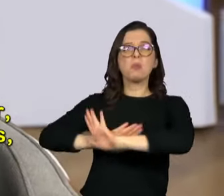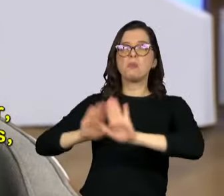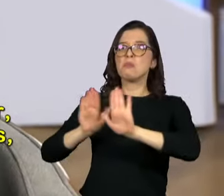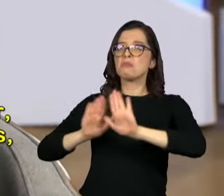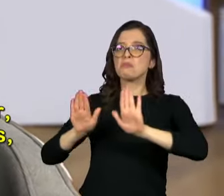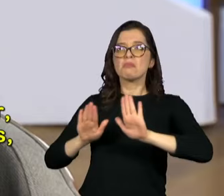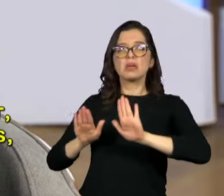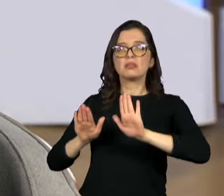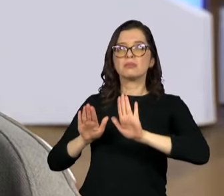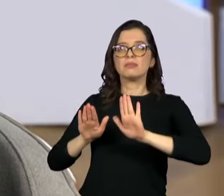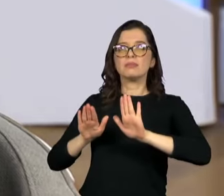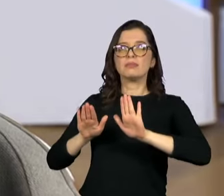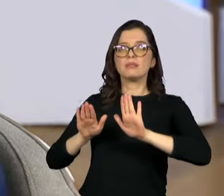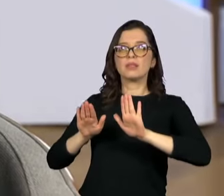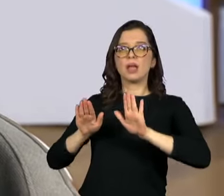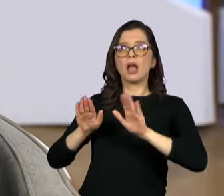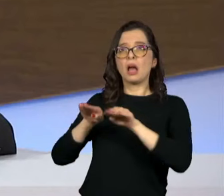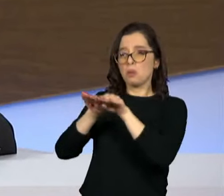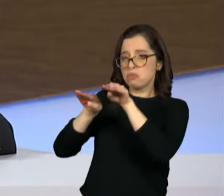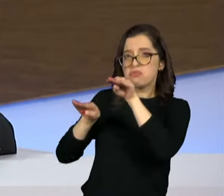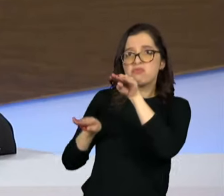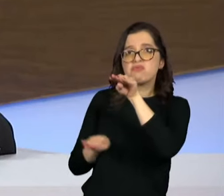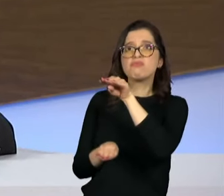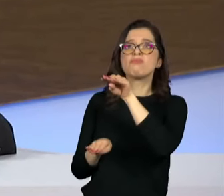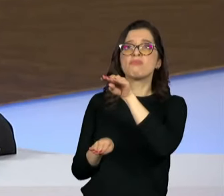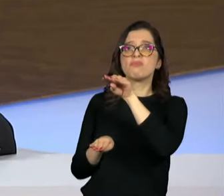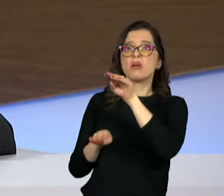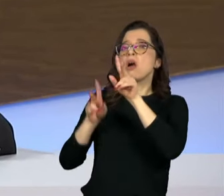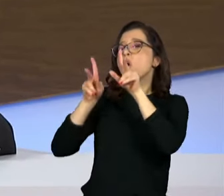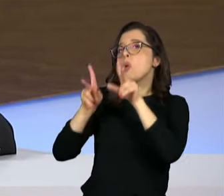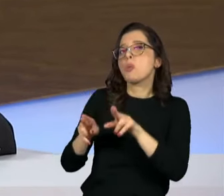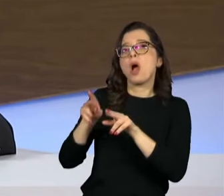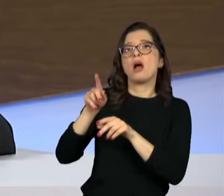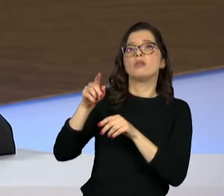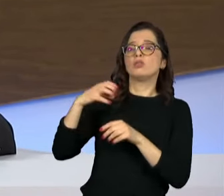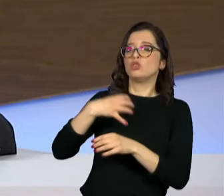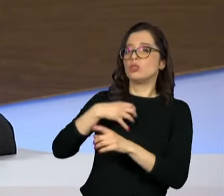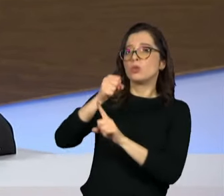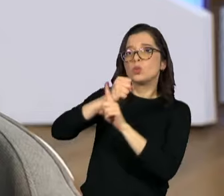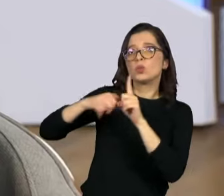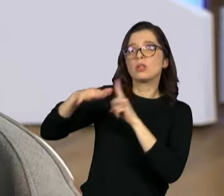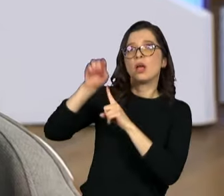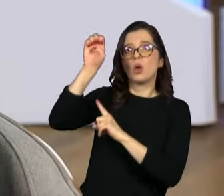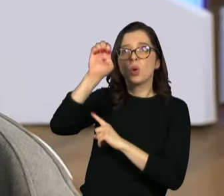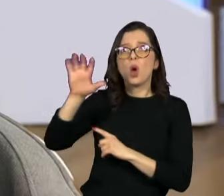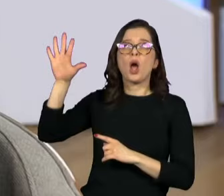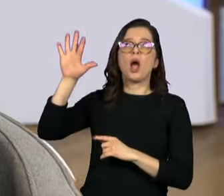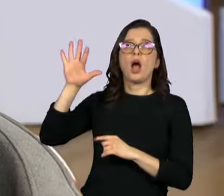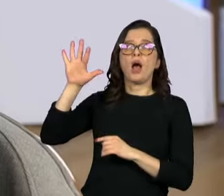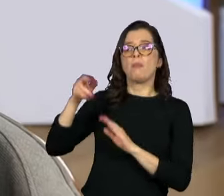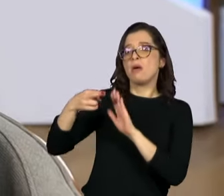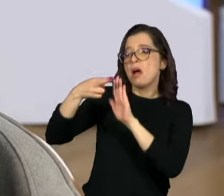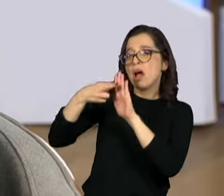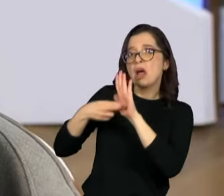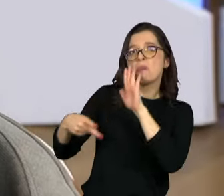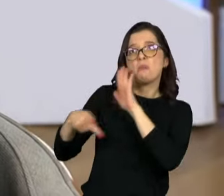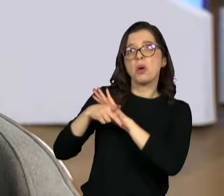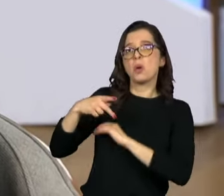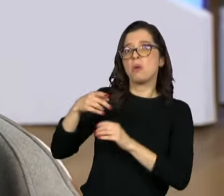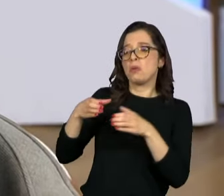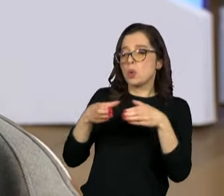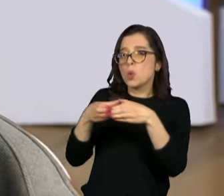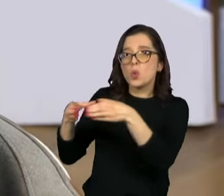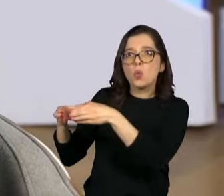we told ourselves, as much about inequality as those old European societies with their rigid class system,